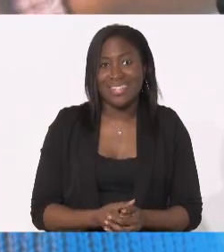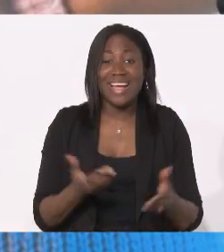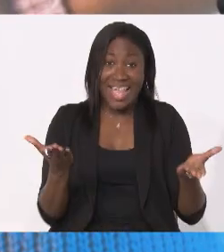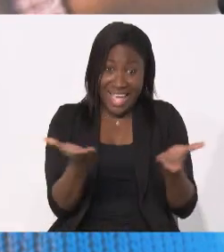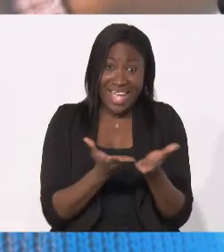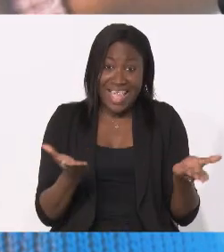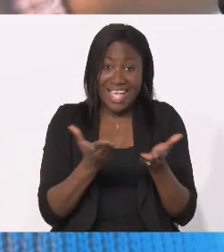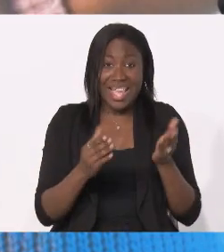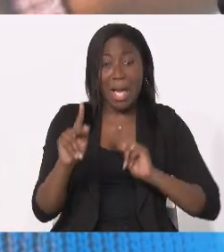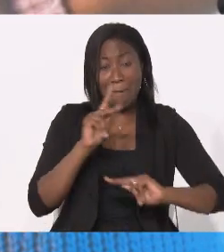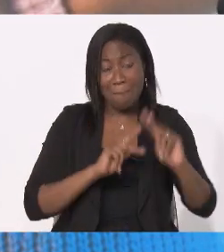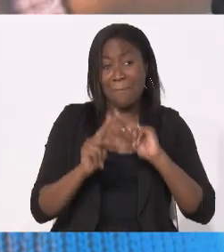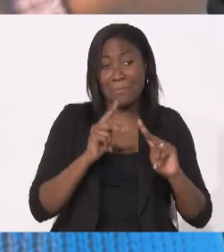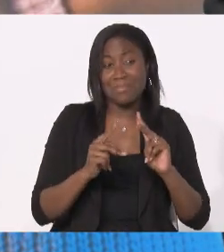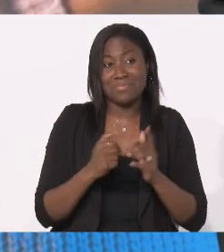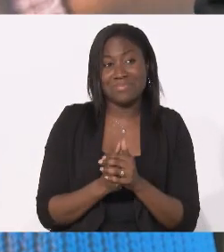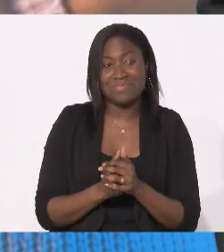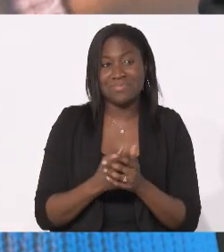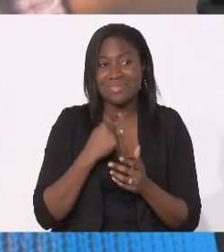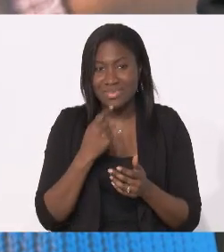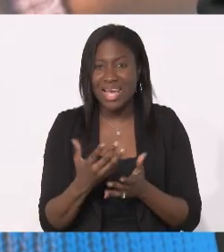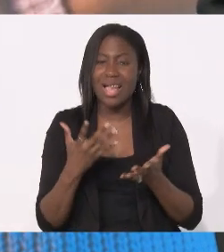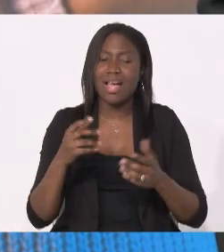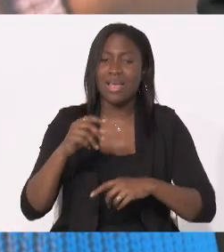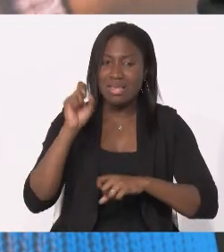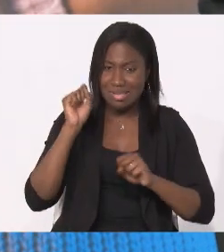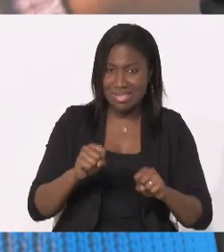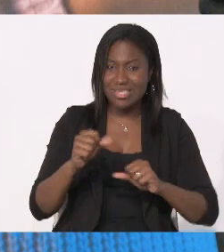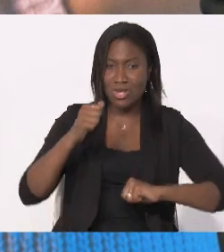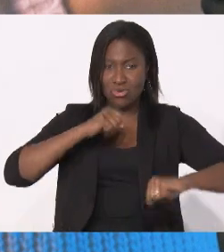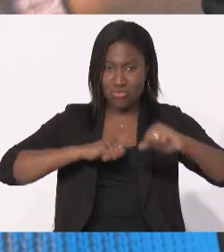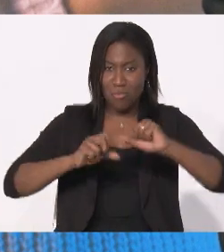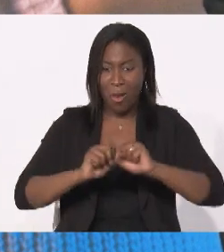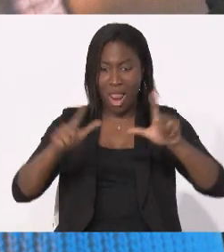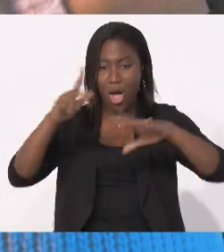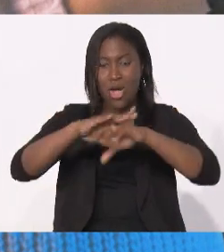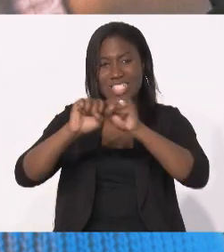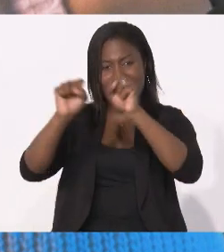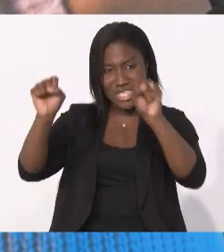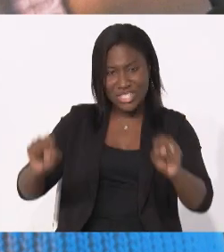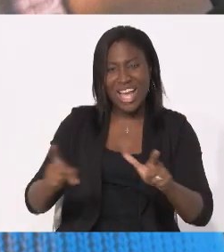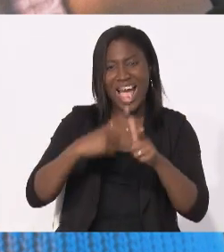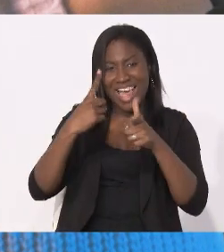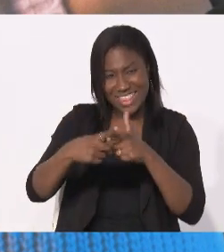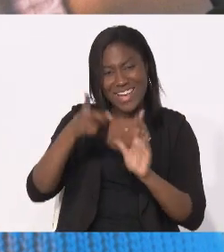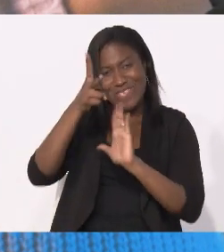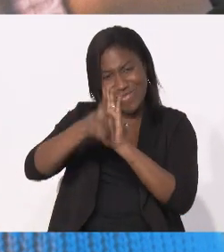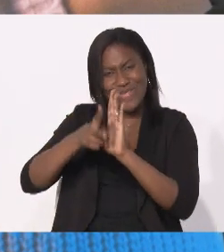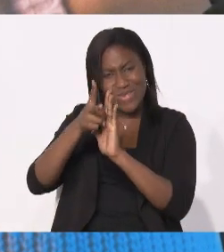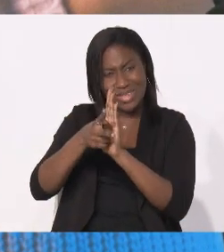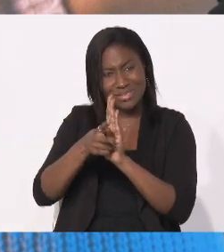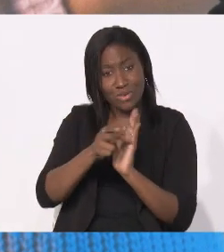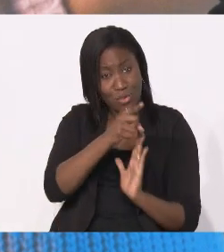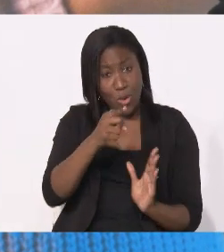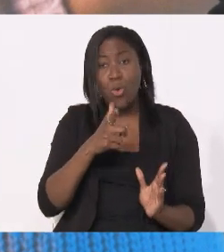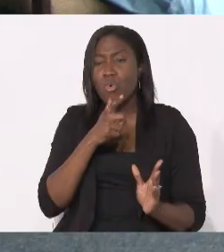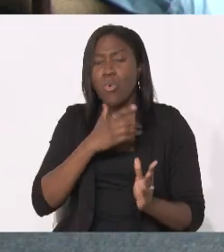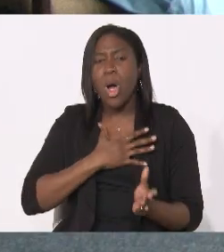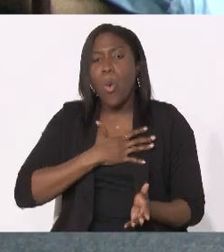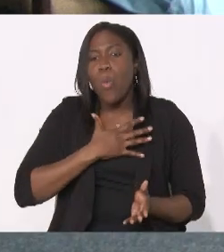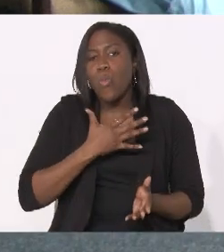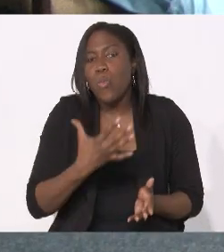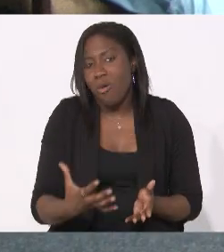for television. No. It was documented just to have it, you know? Yeah. But that was such a good show, boy.